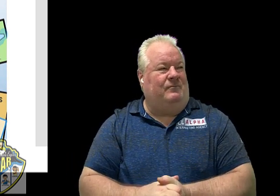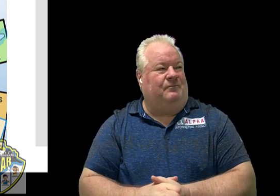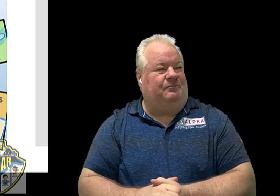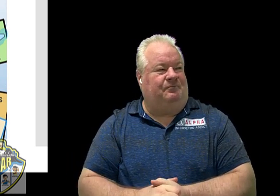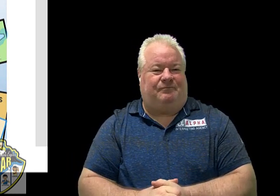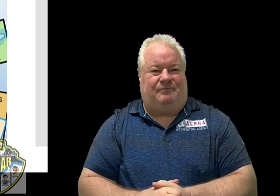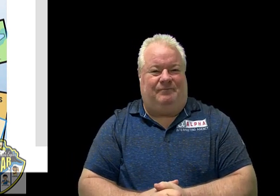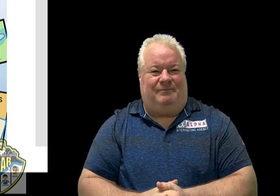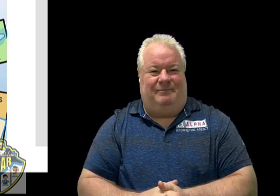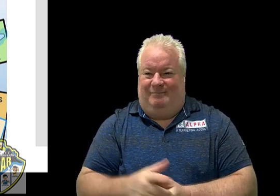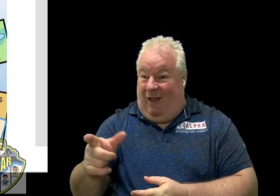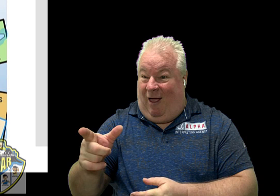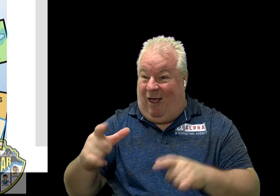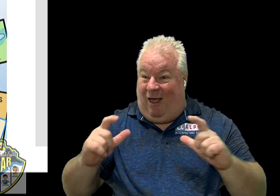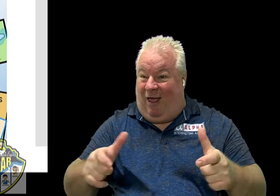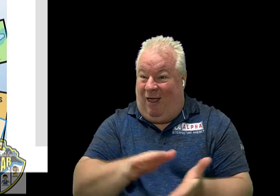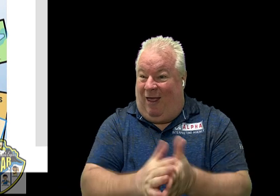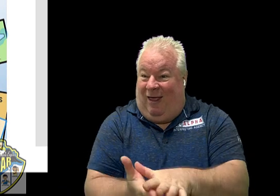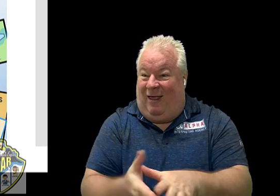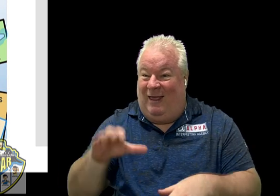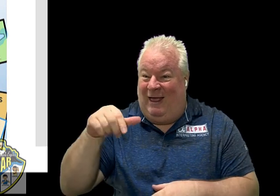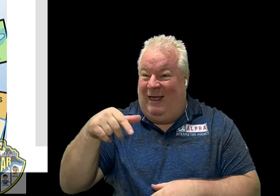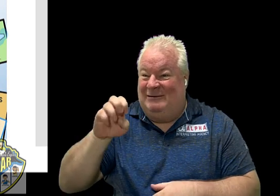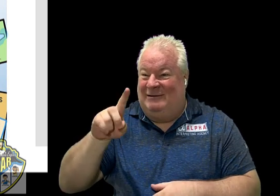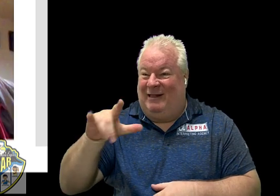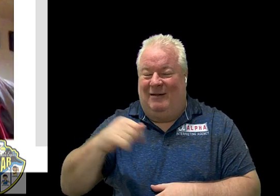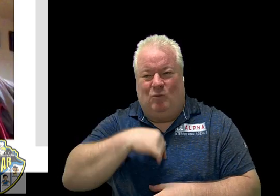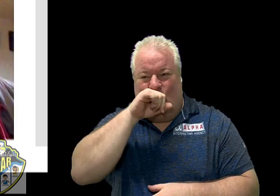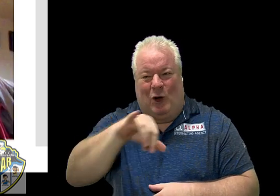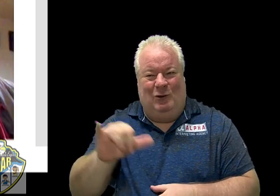I like quesadillas too, Rosalie.